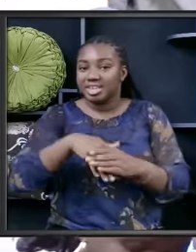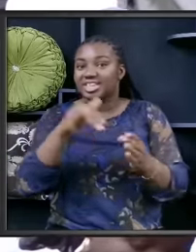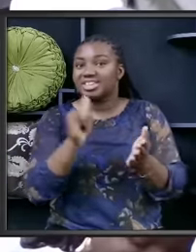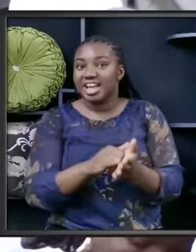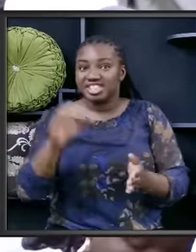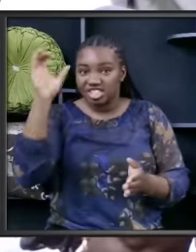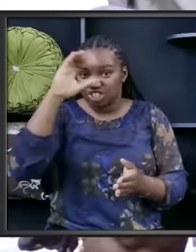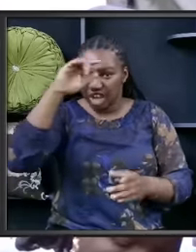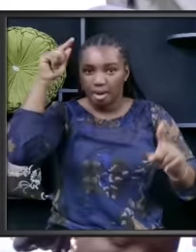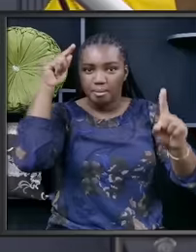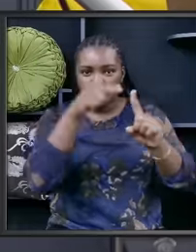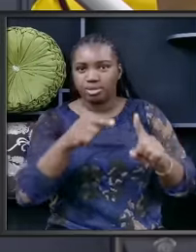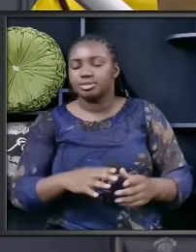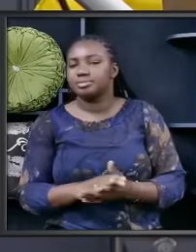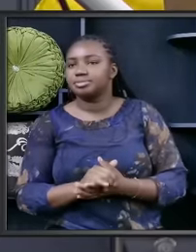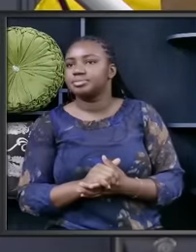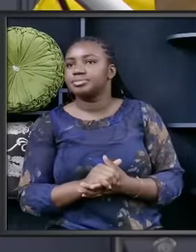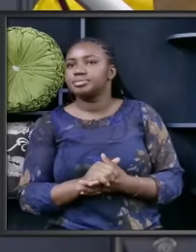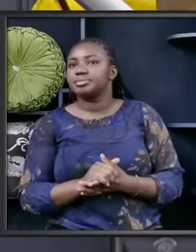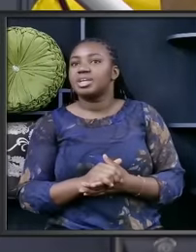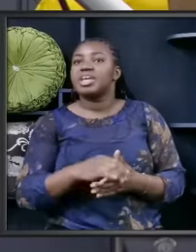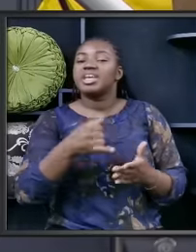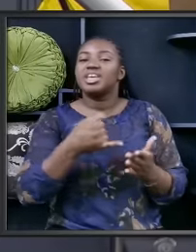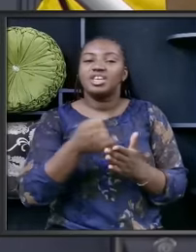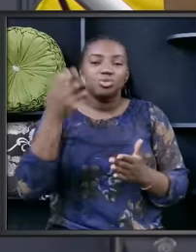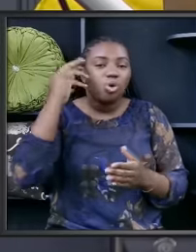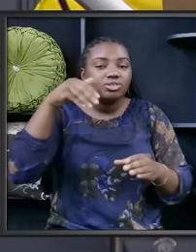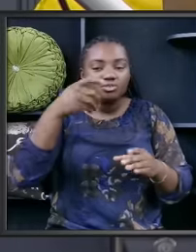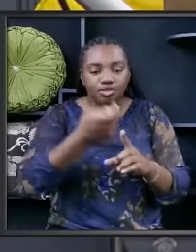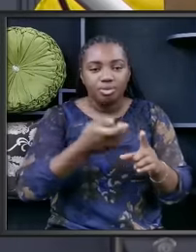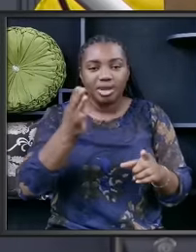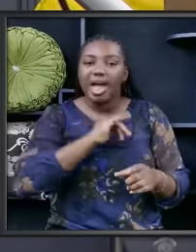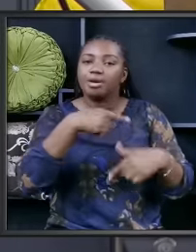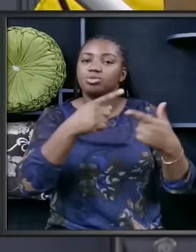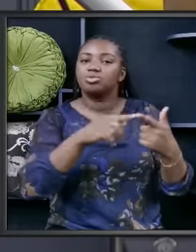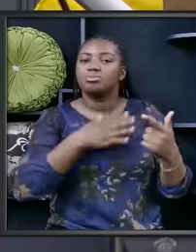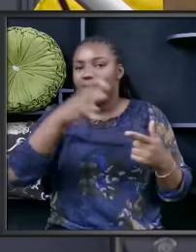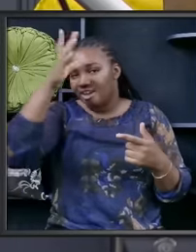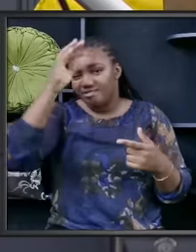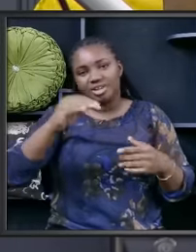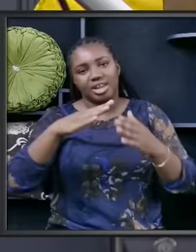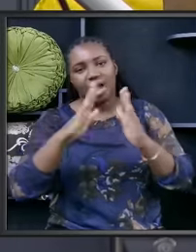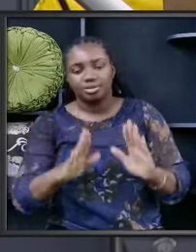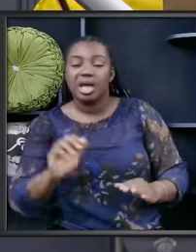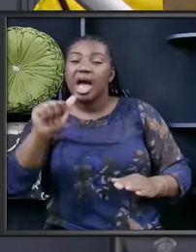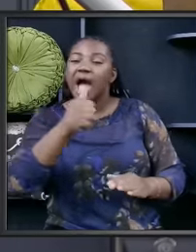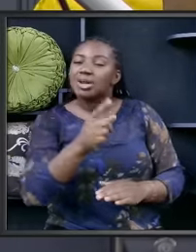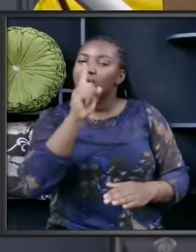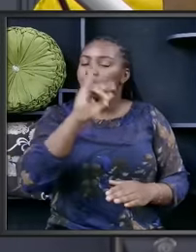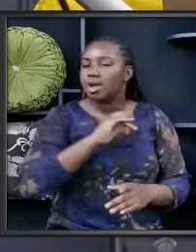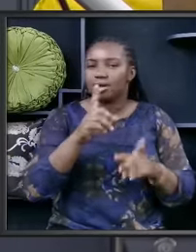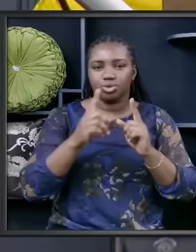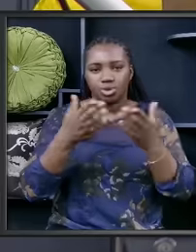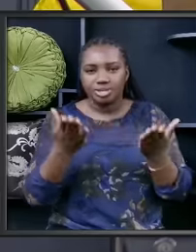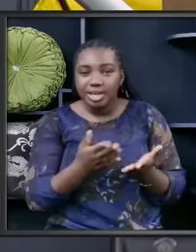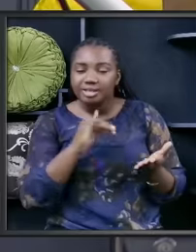that point, now I begin to go my papa house. Then another one where I go talk here. Be say,